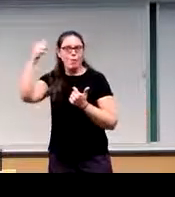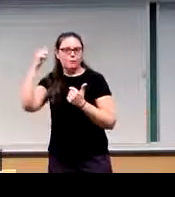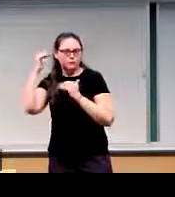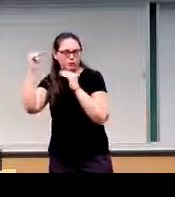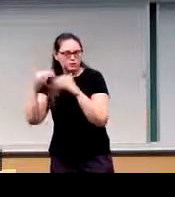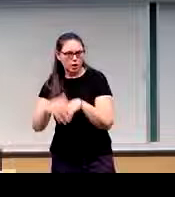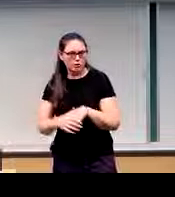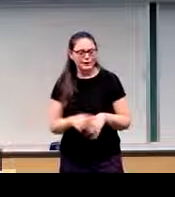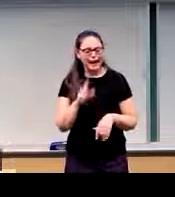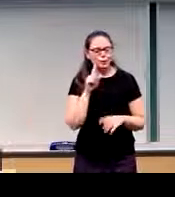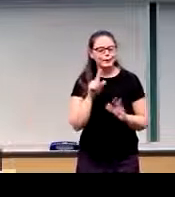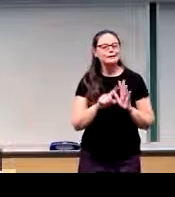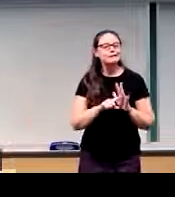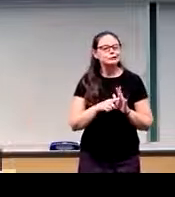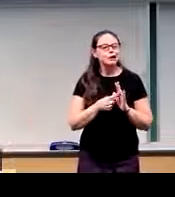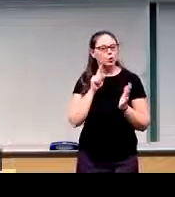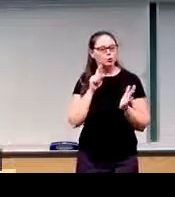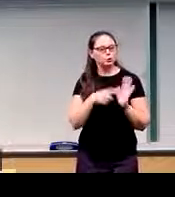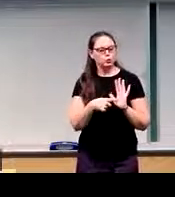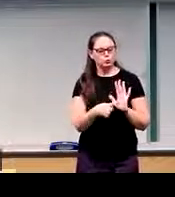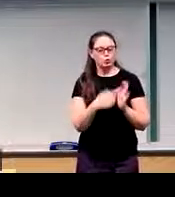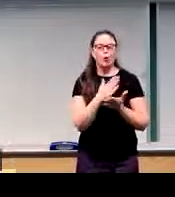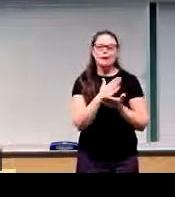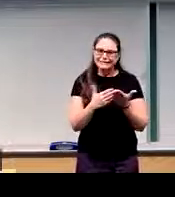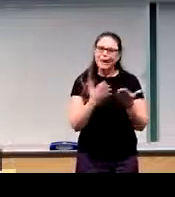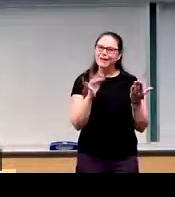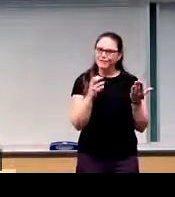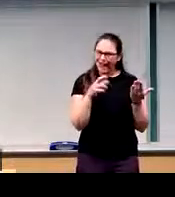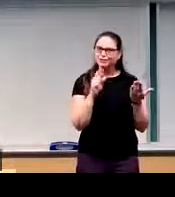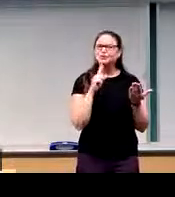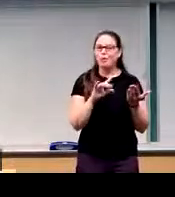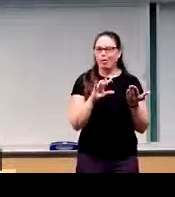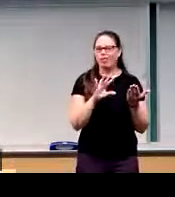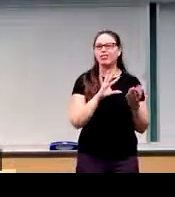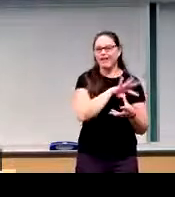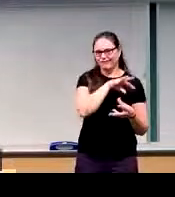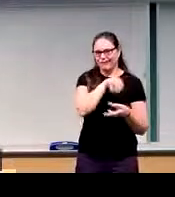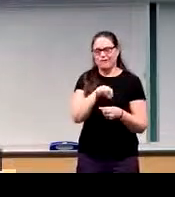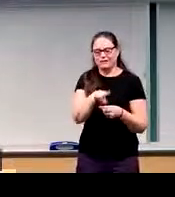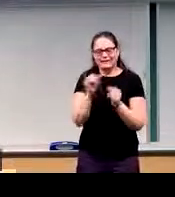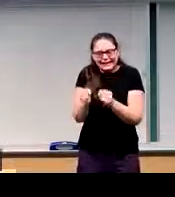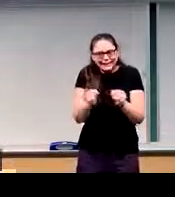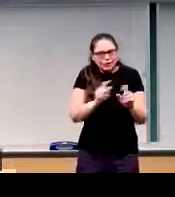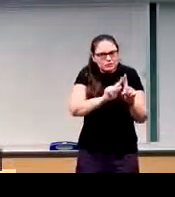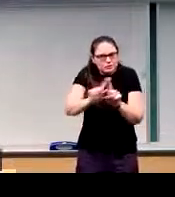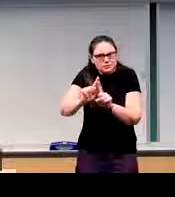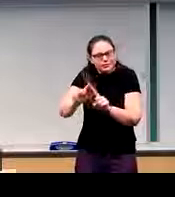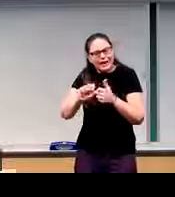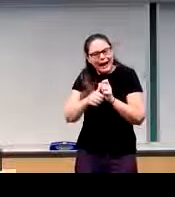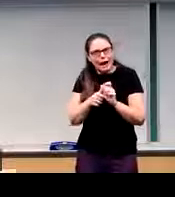where we start to show that there are factors that contribute to individual differences in